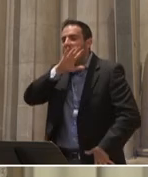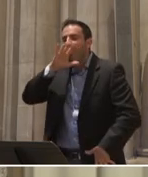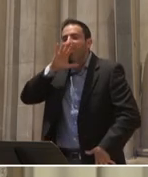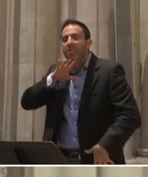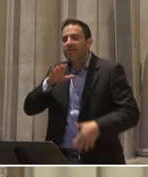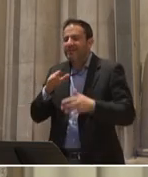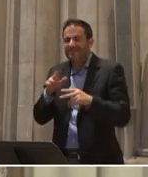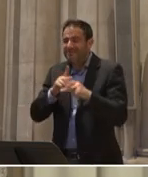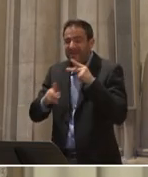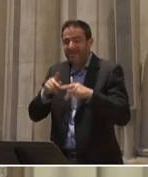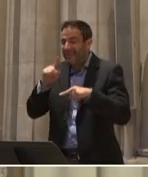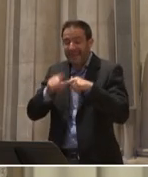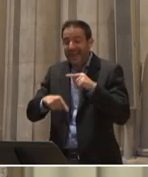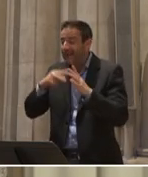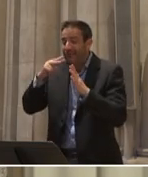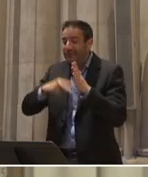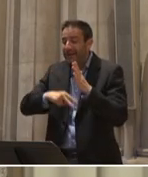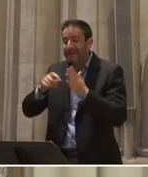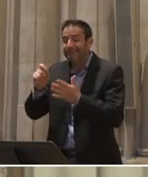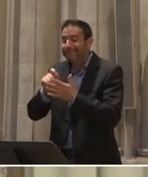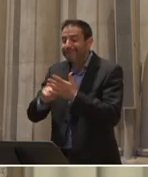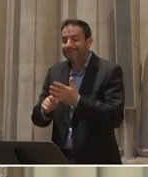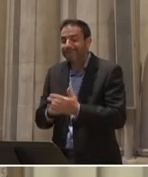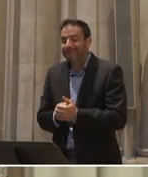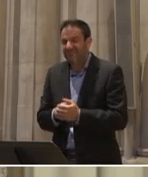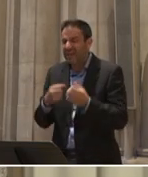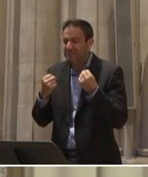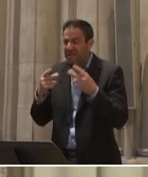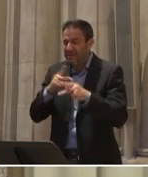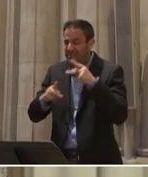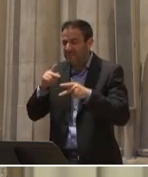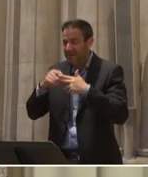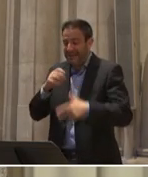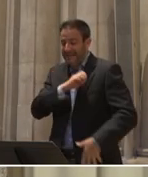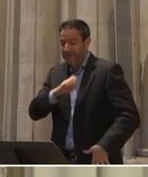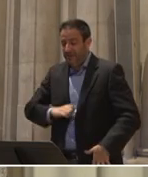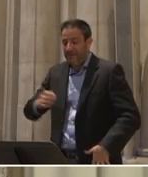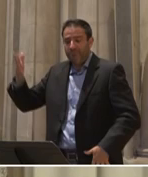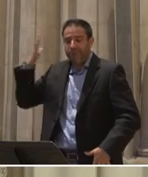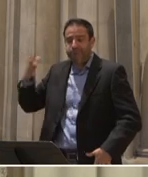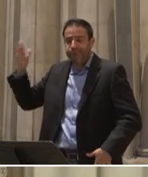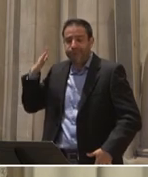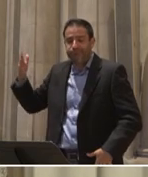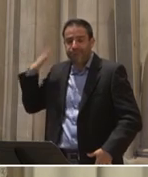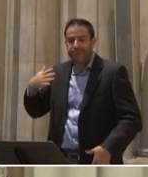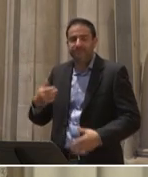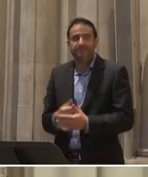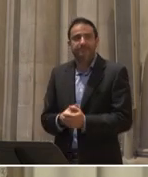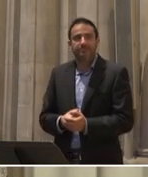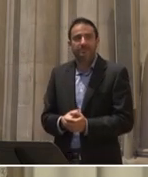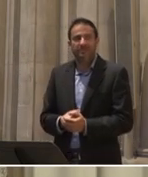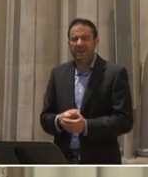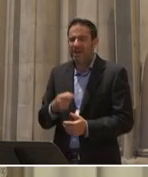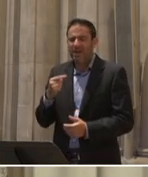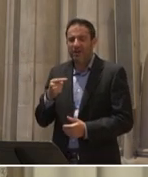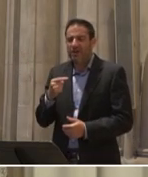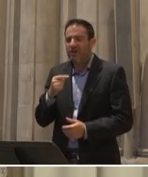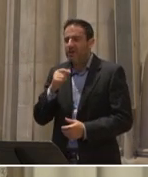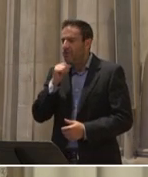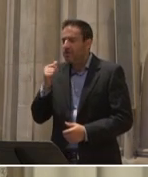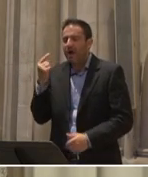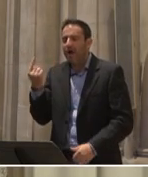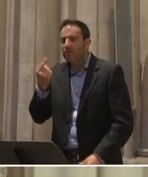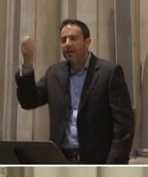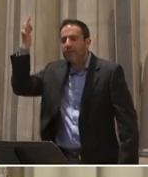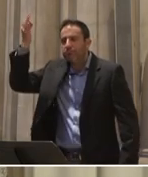illiterate subsistence farmers, as many of the priests in El Salvador were, you not only preach the message of